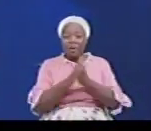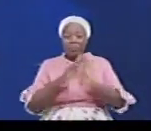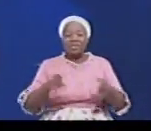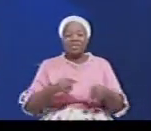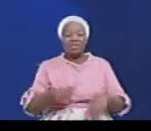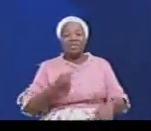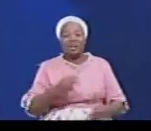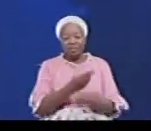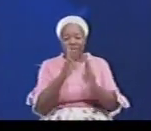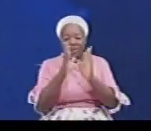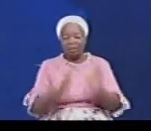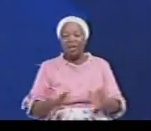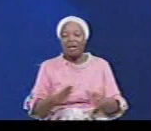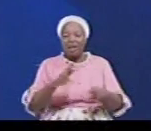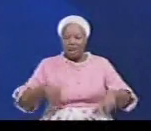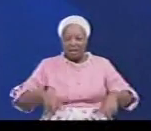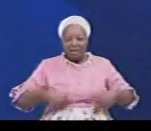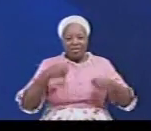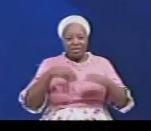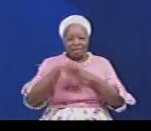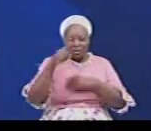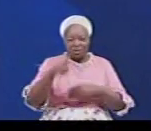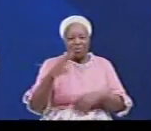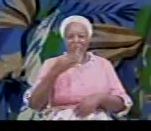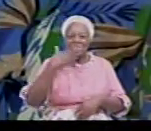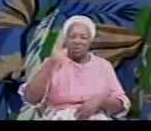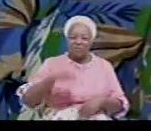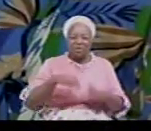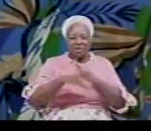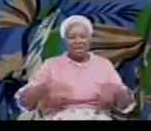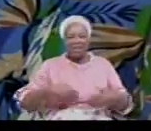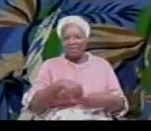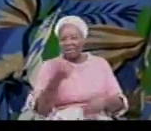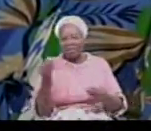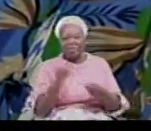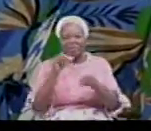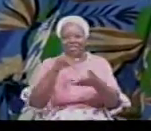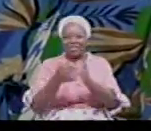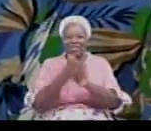No evil in your life anymore in Jesus' name.